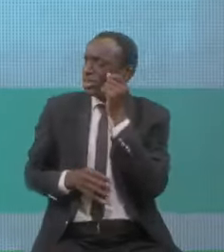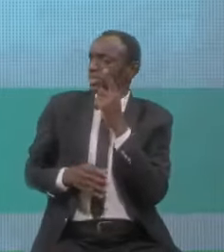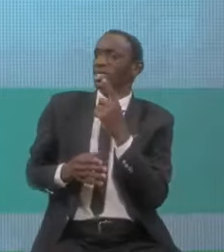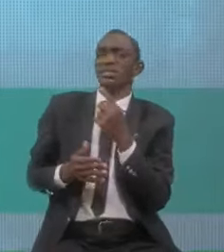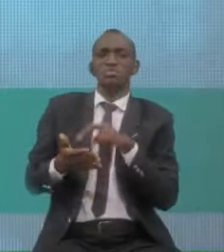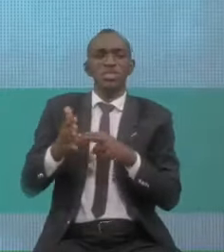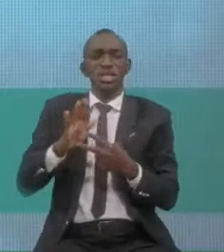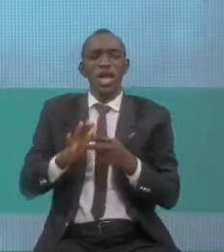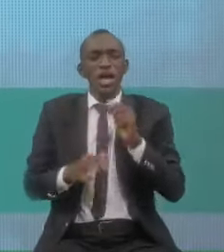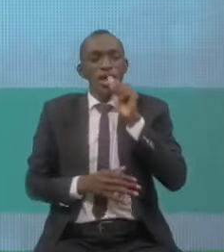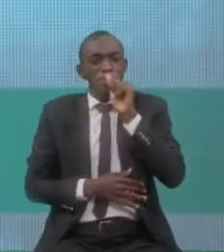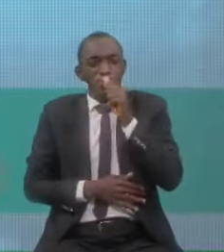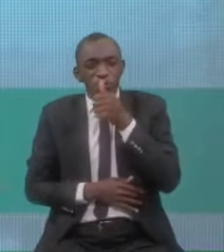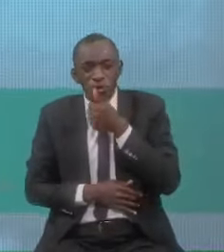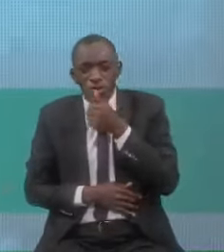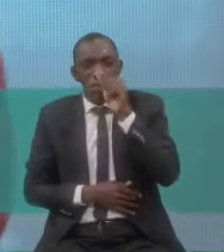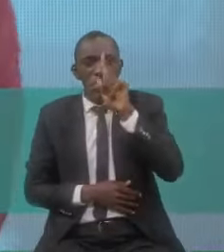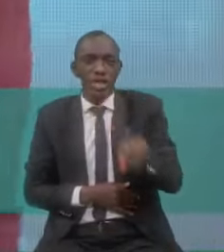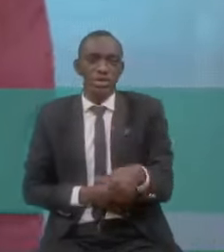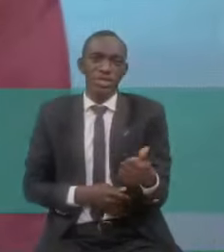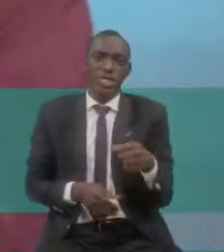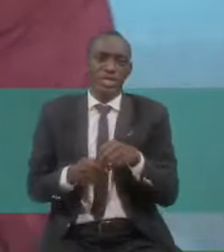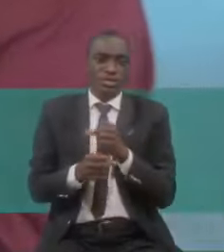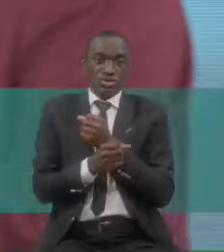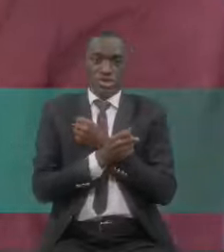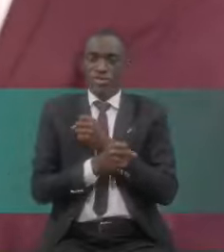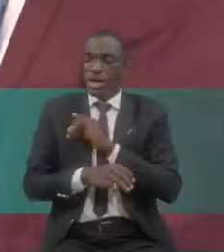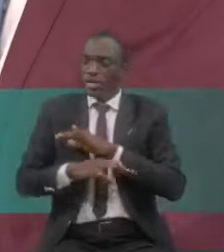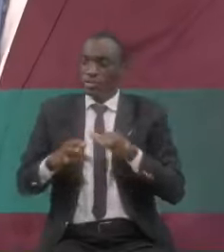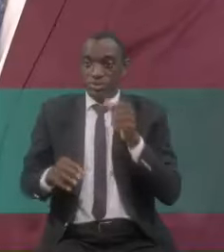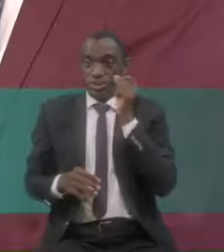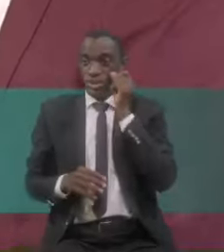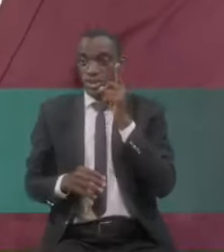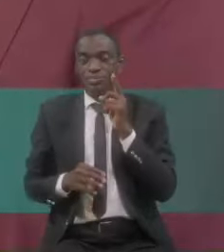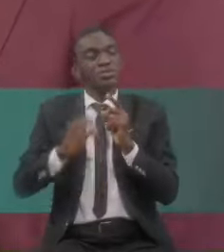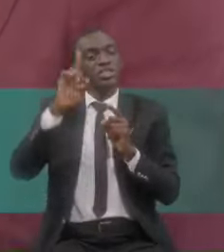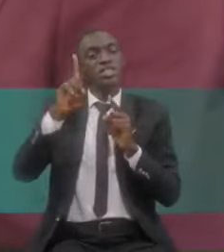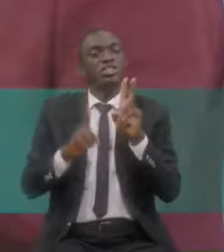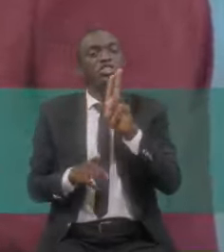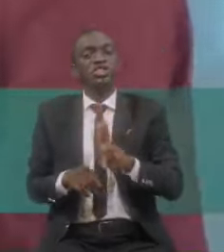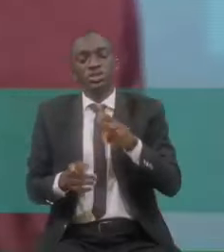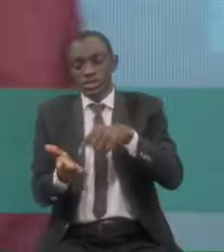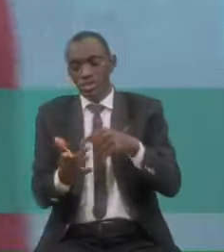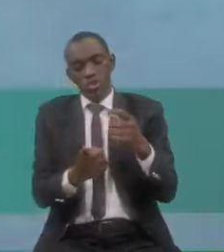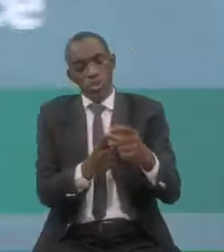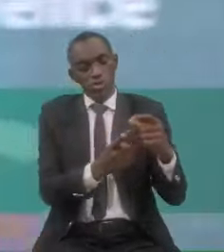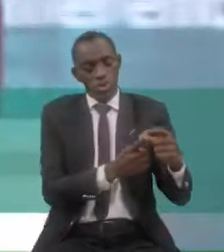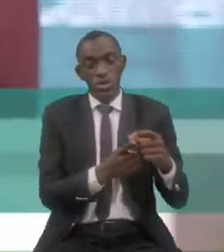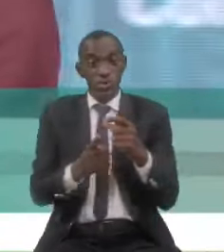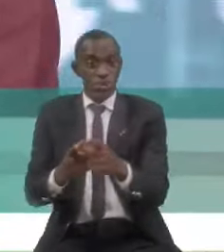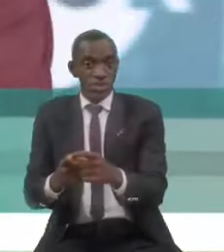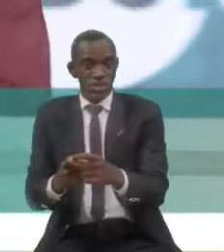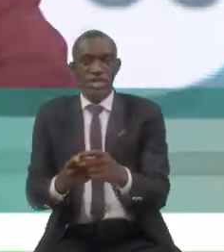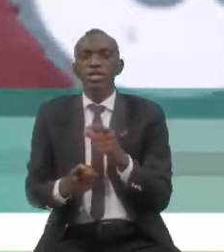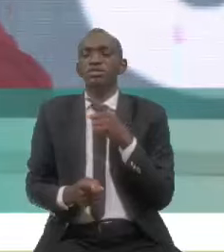one another in love. I don't understand why he uses, you know, this. I don't appreciate that.